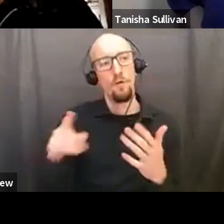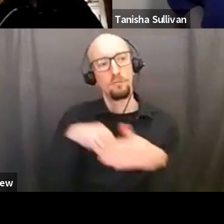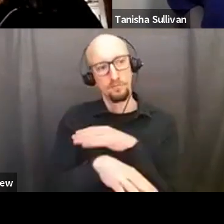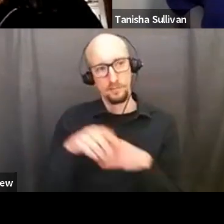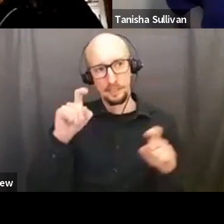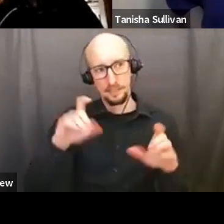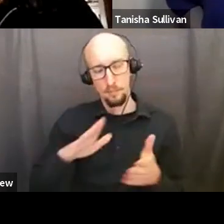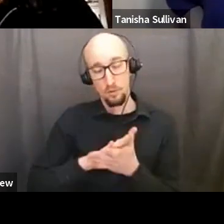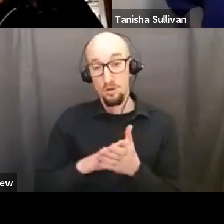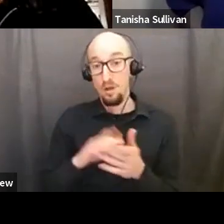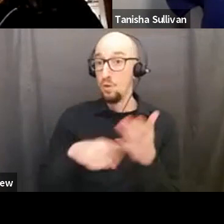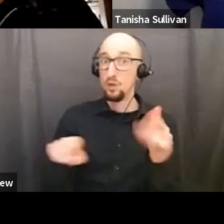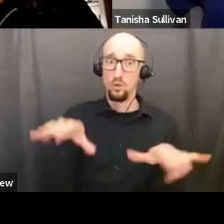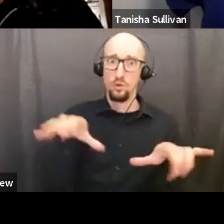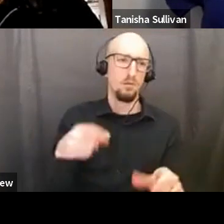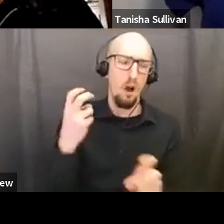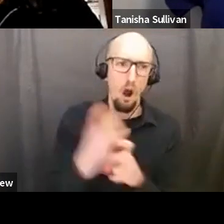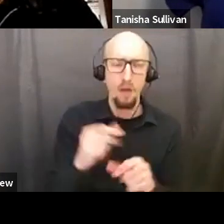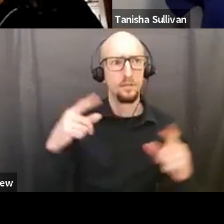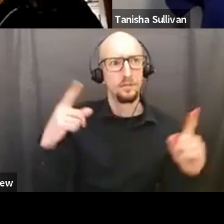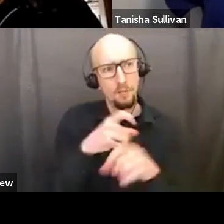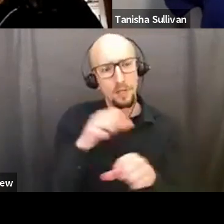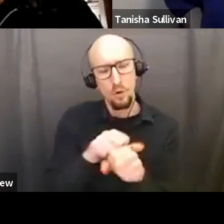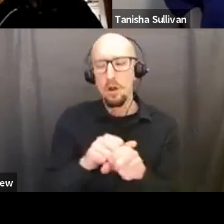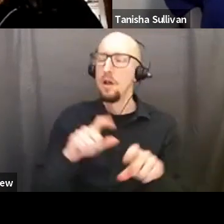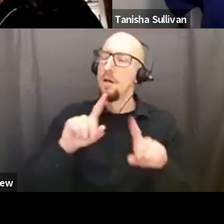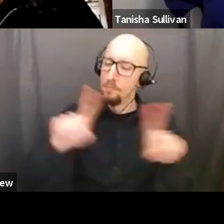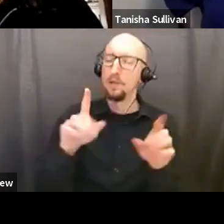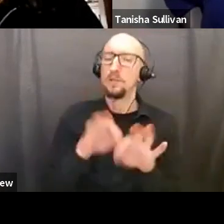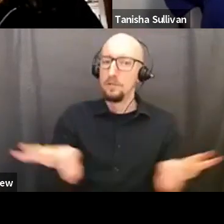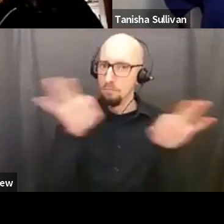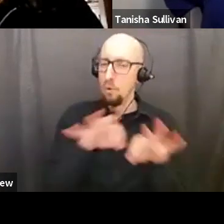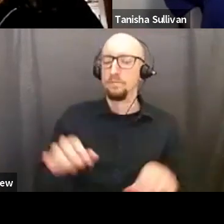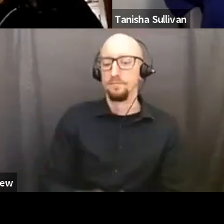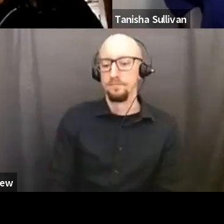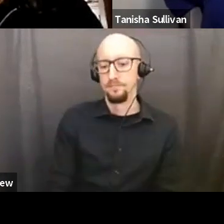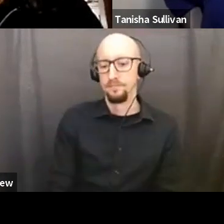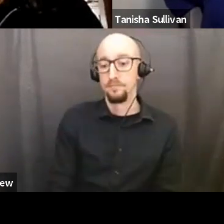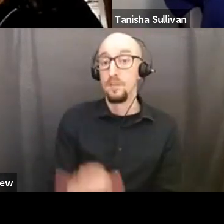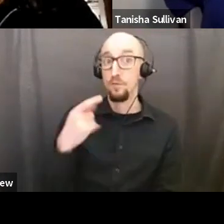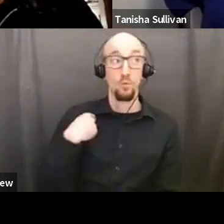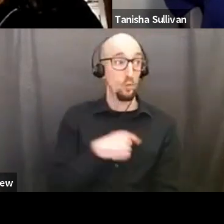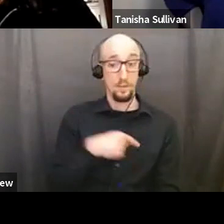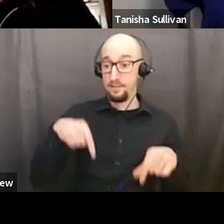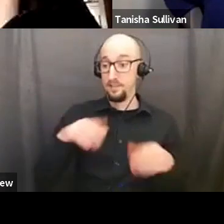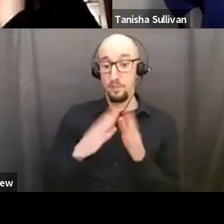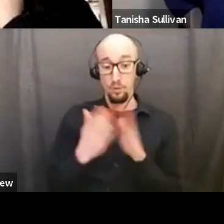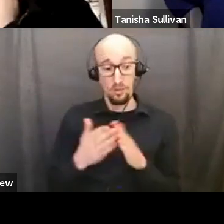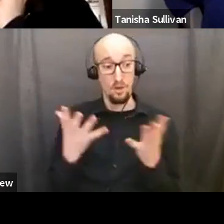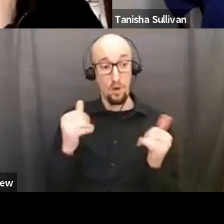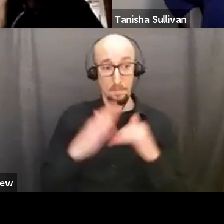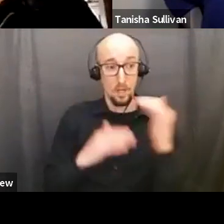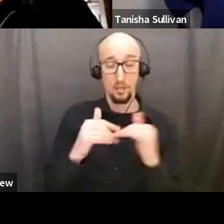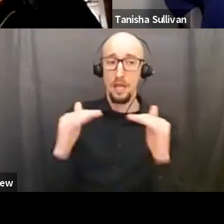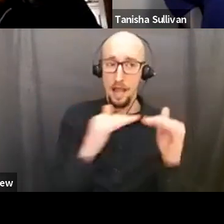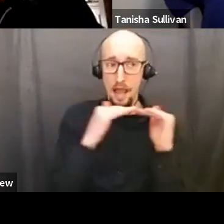schools. What you are doing is hard and complicated, but it is absolutely necessary. If we as a community have any chance of building an